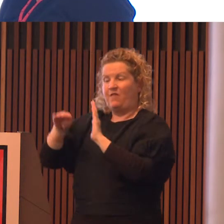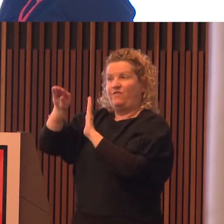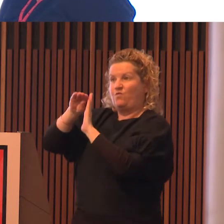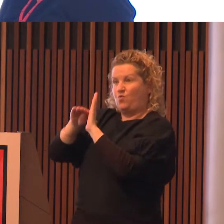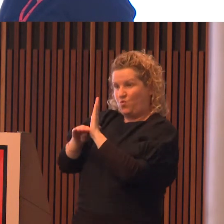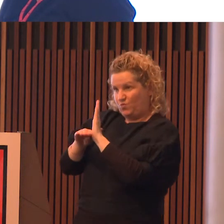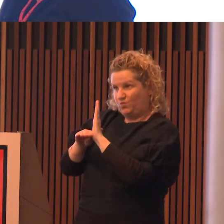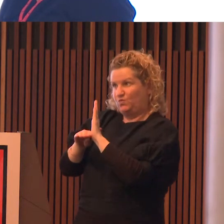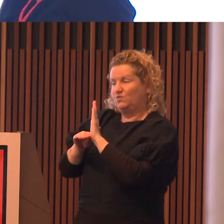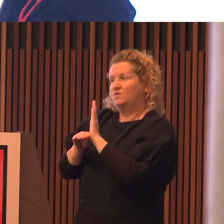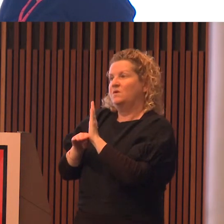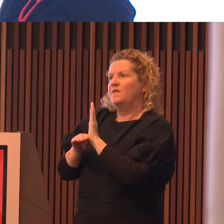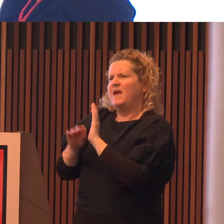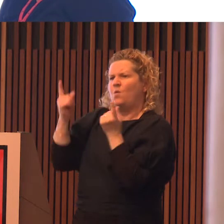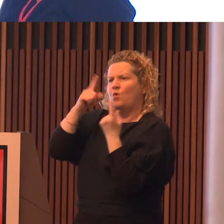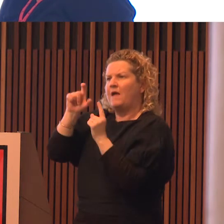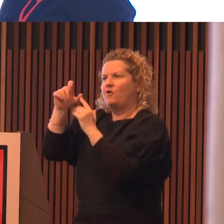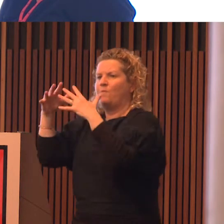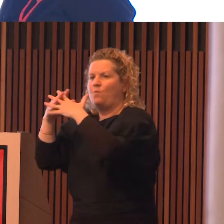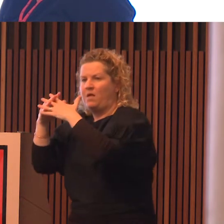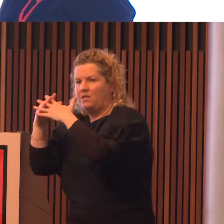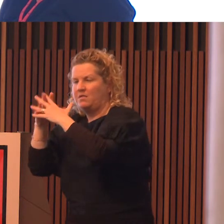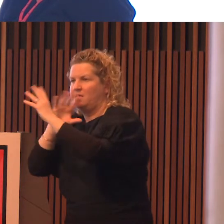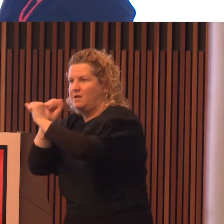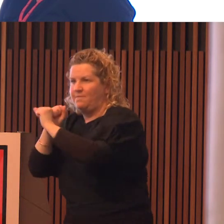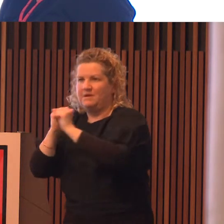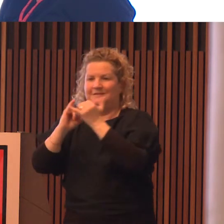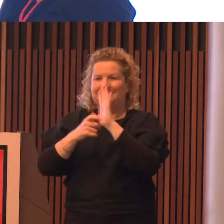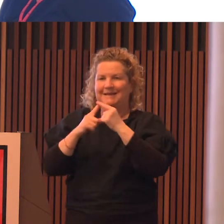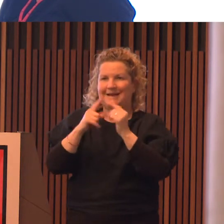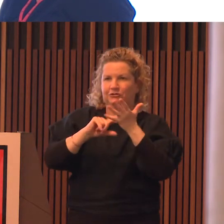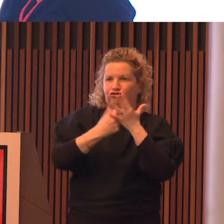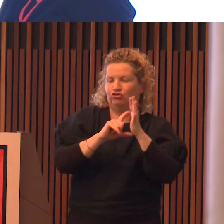that determine how the Commonwealth Government and the state and territory governments